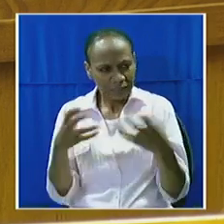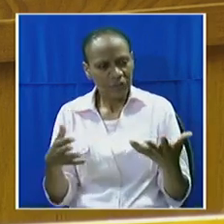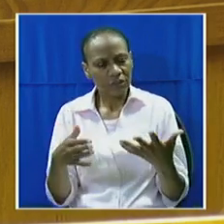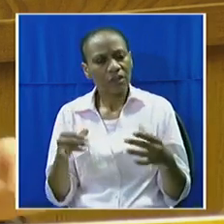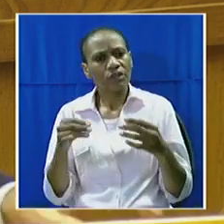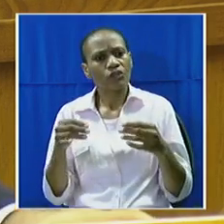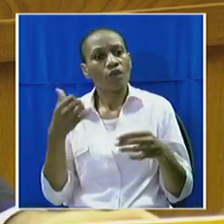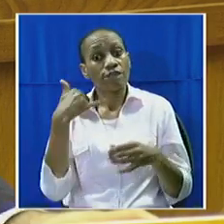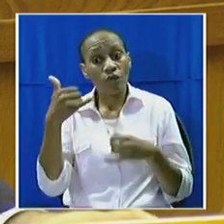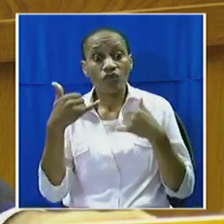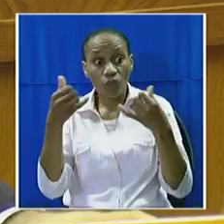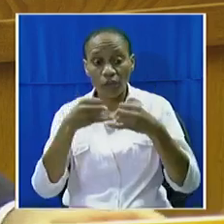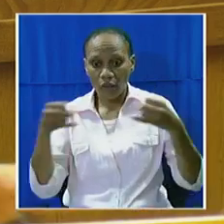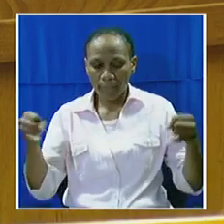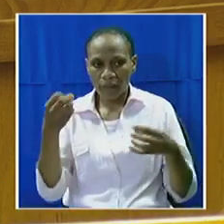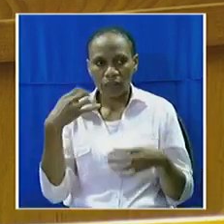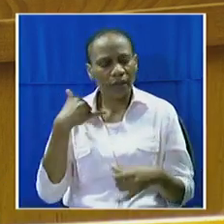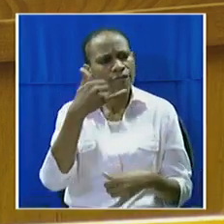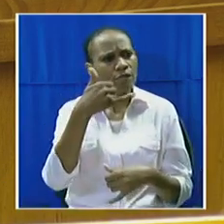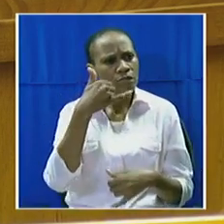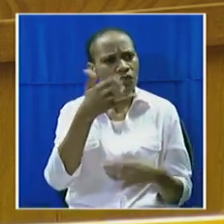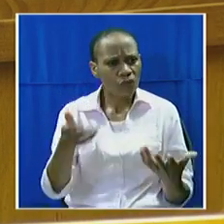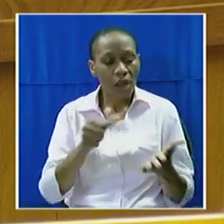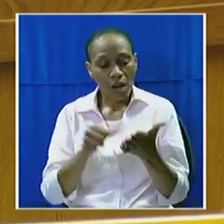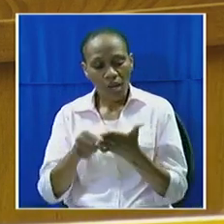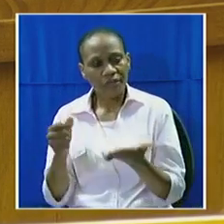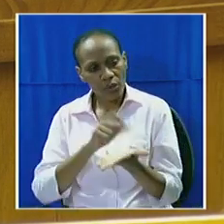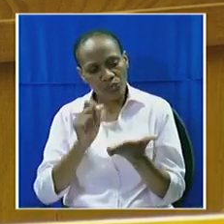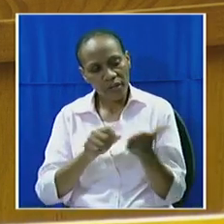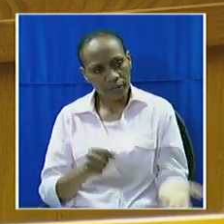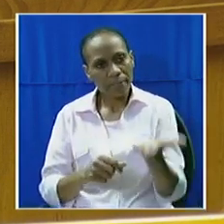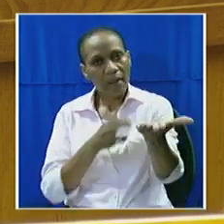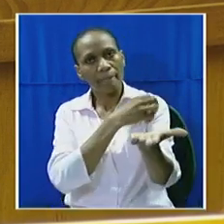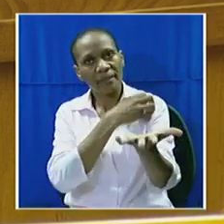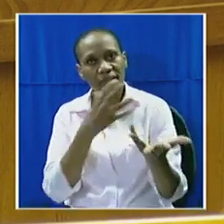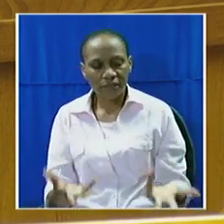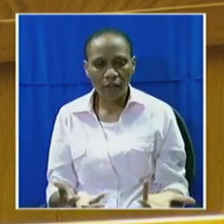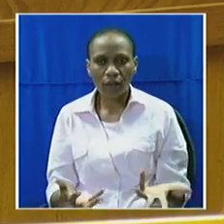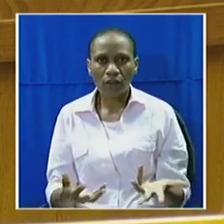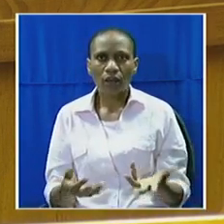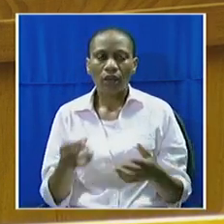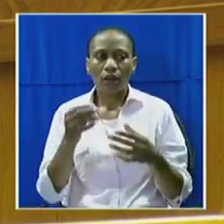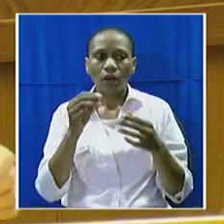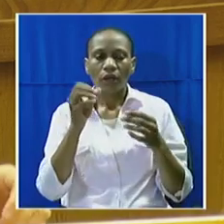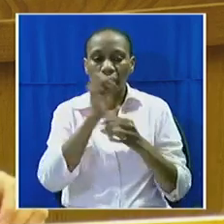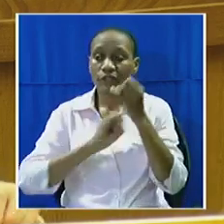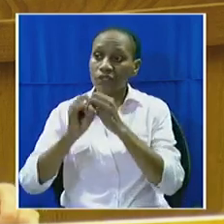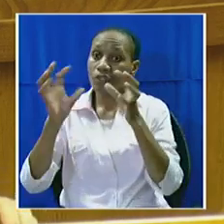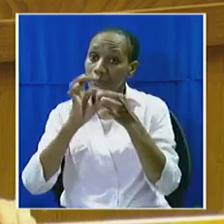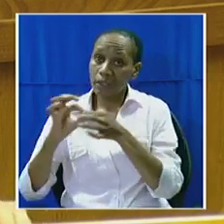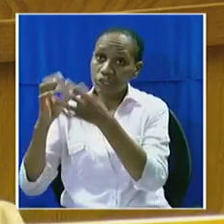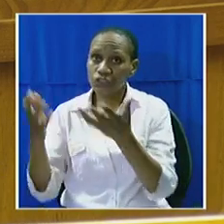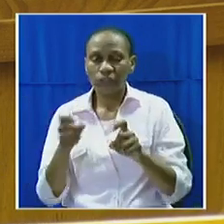number, we write a letter to the minister, I'm talking about my Minister of International Relations and Cooperation. We